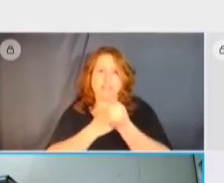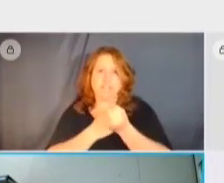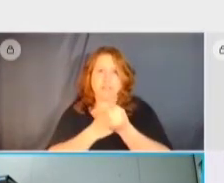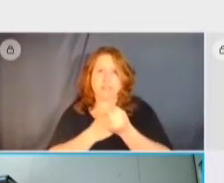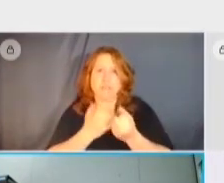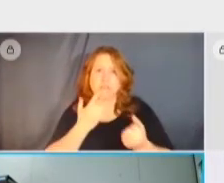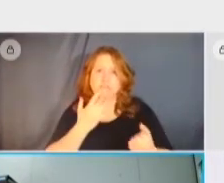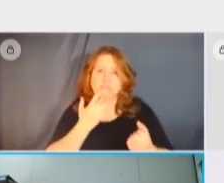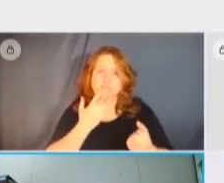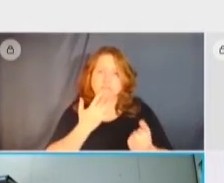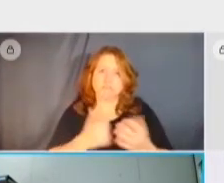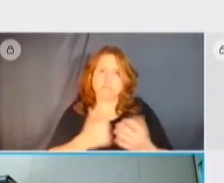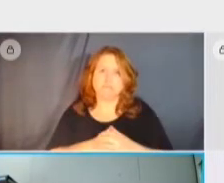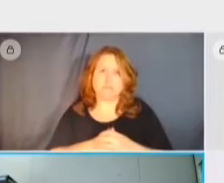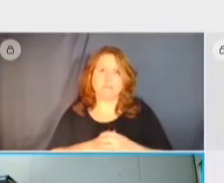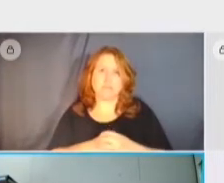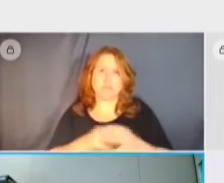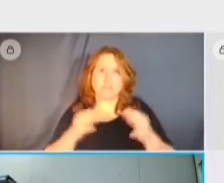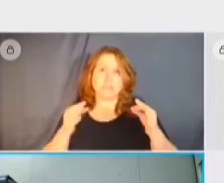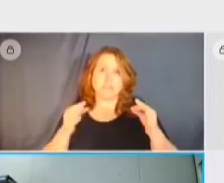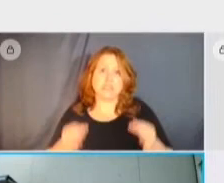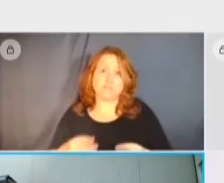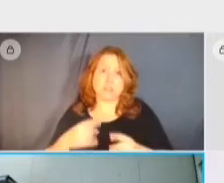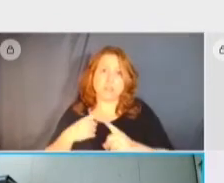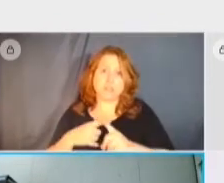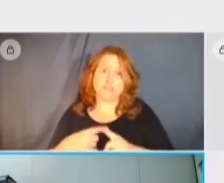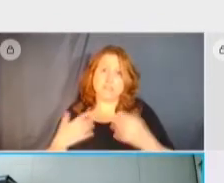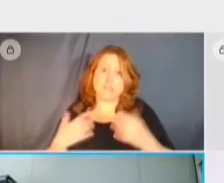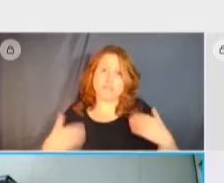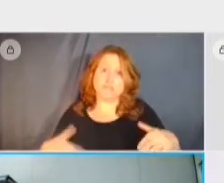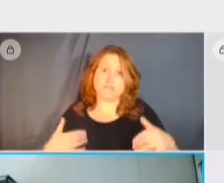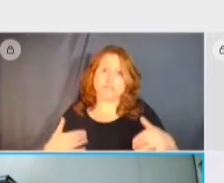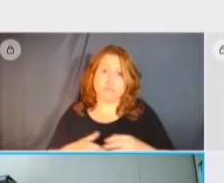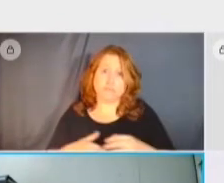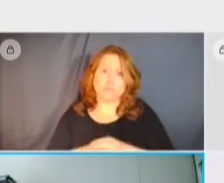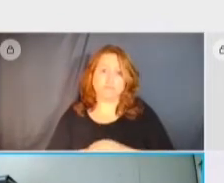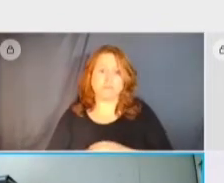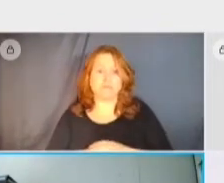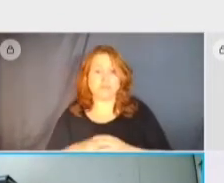rulings that we got at the trial level on the PI and then the Second Circuit decision,